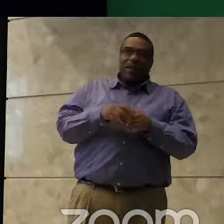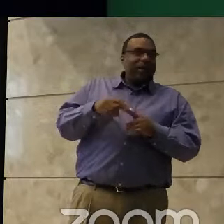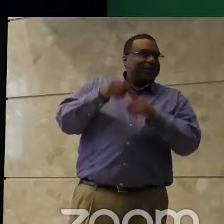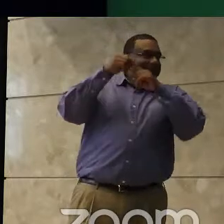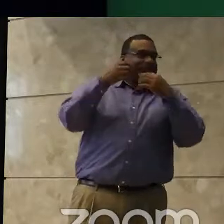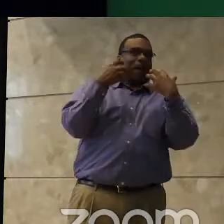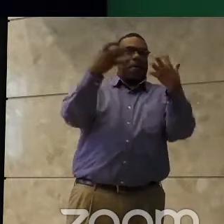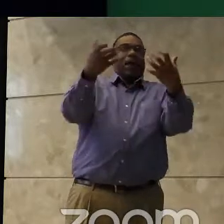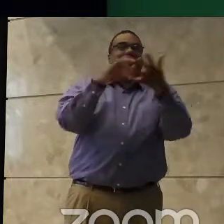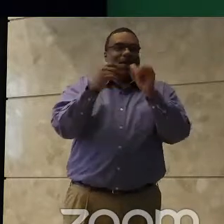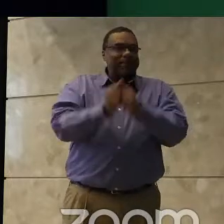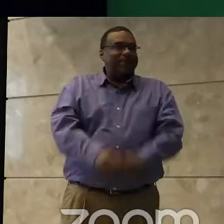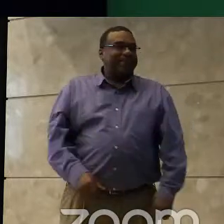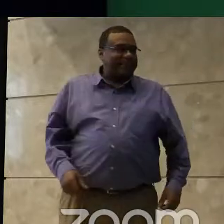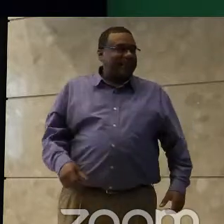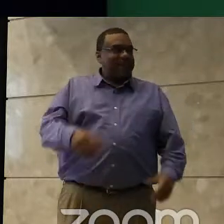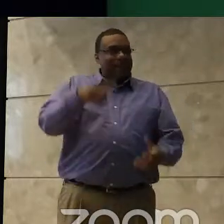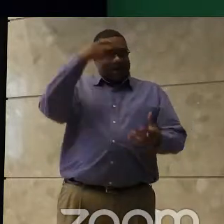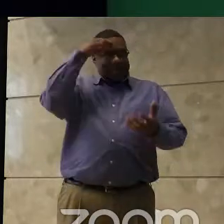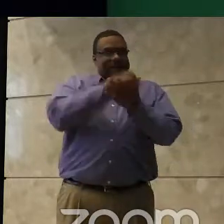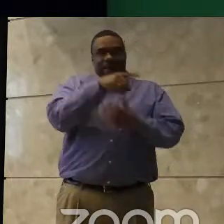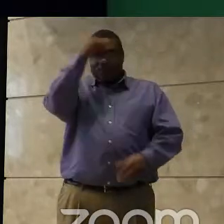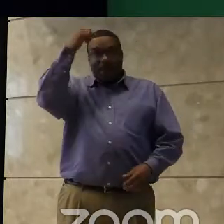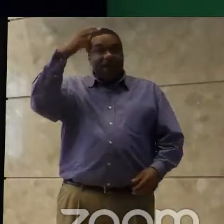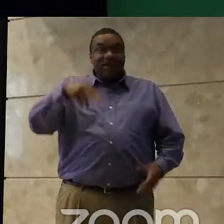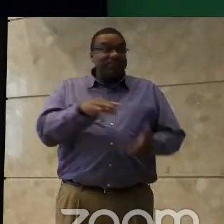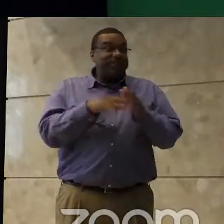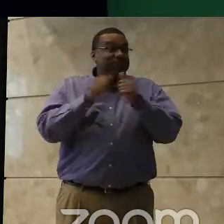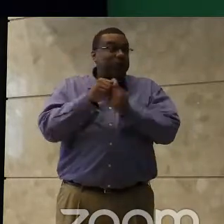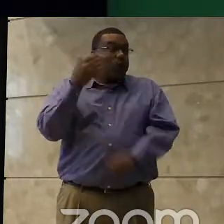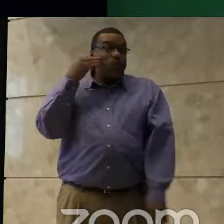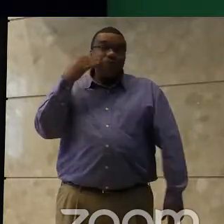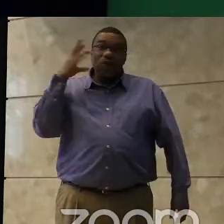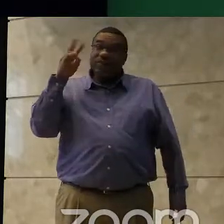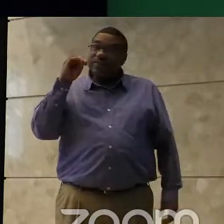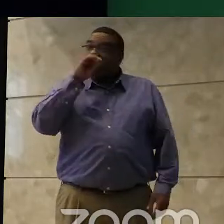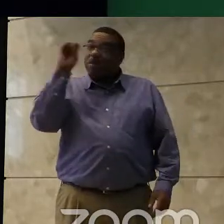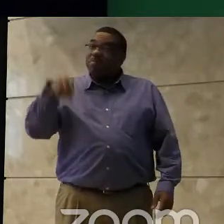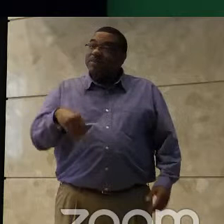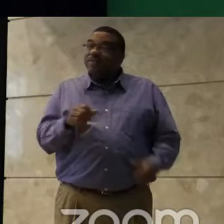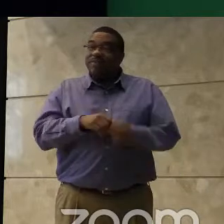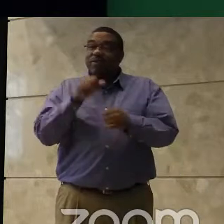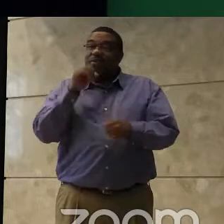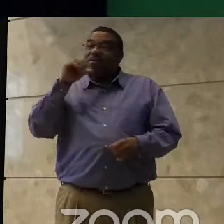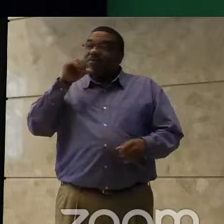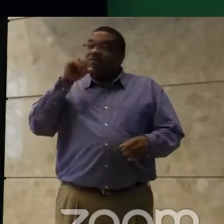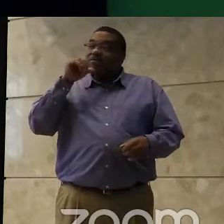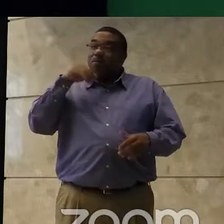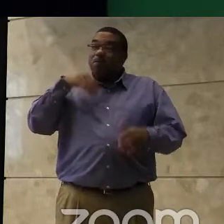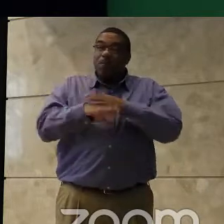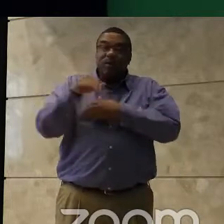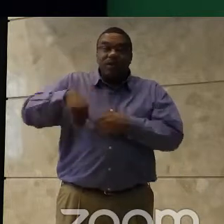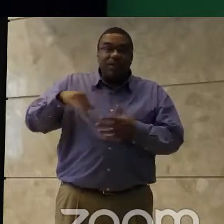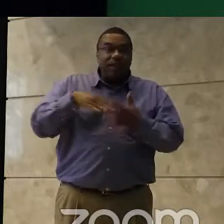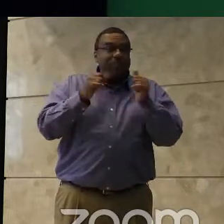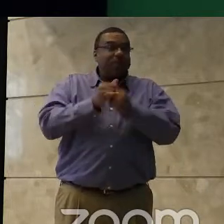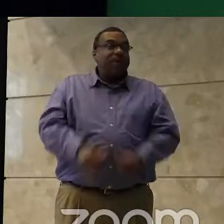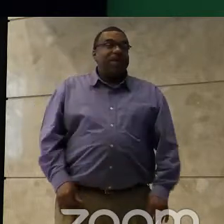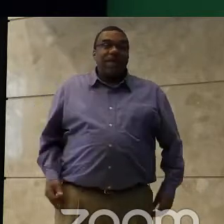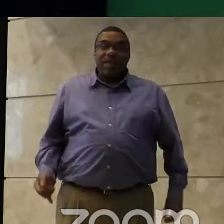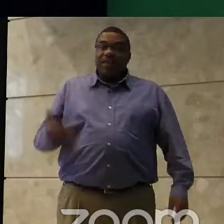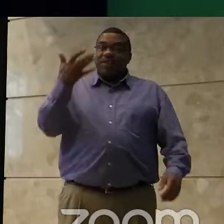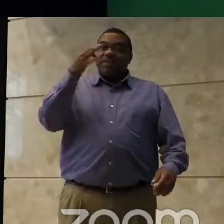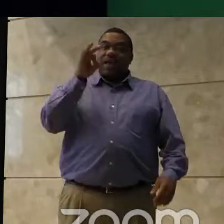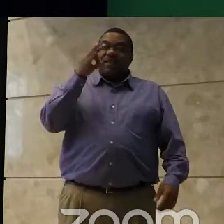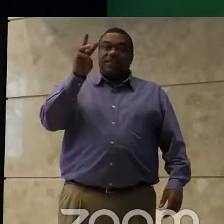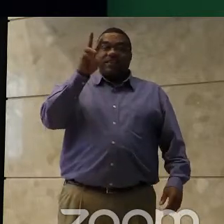that believes in Black history, because do you know 70% of Americans were not in the world? Raise your hands if you were not in the world in